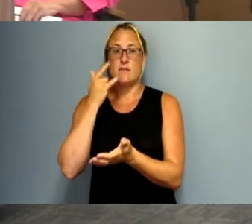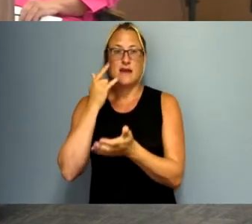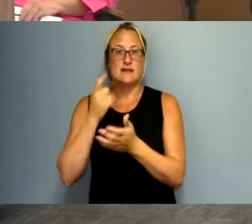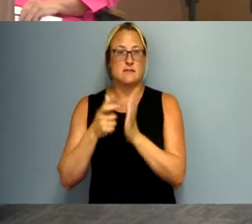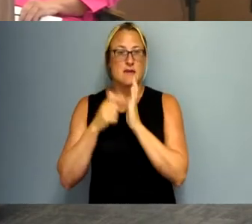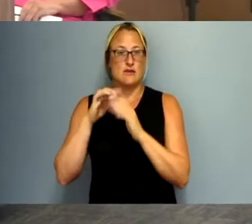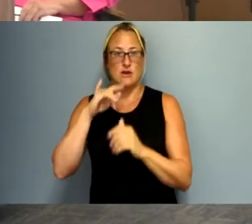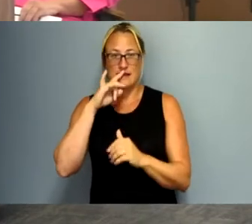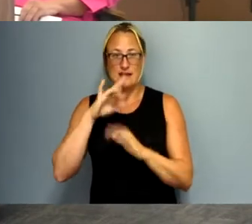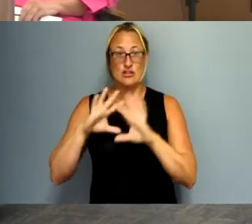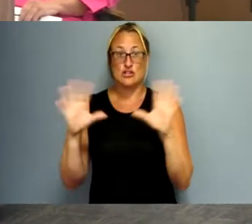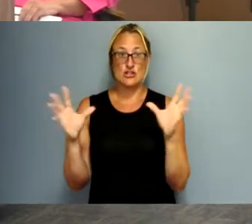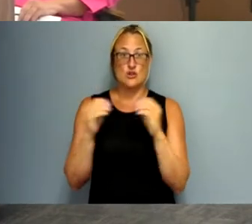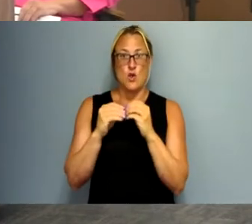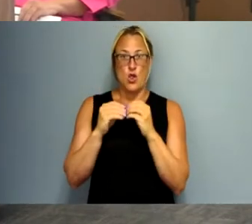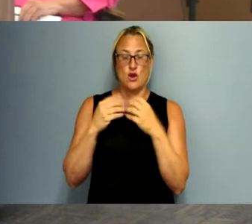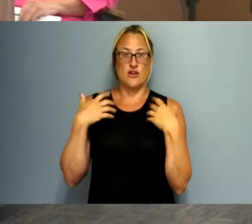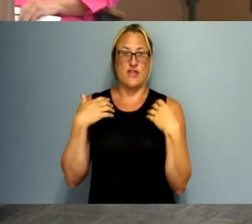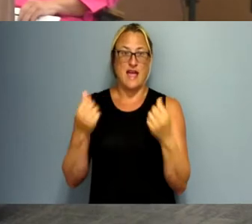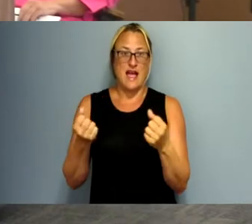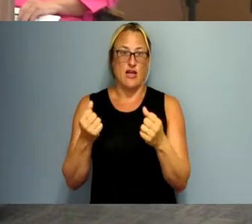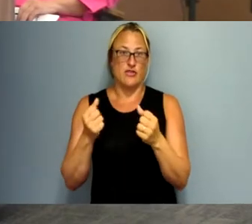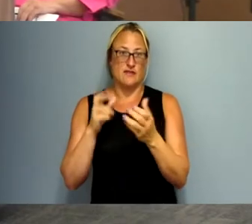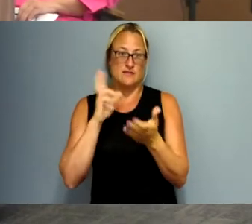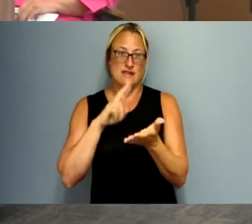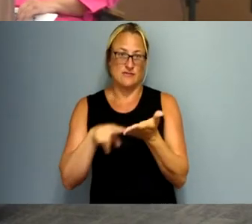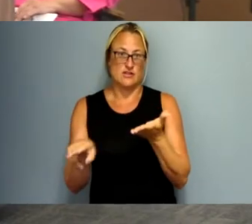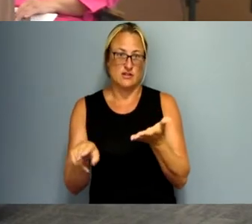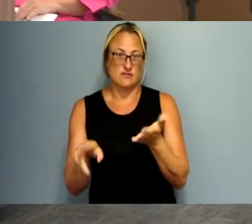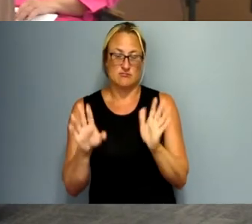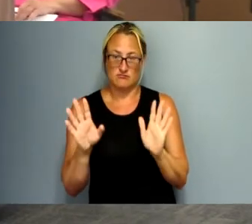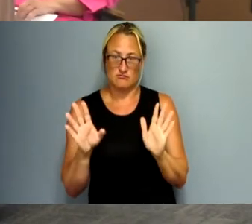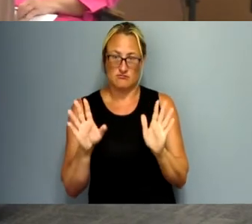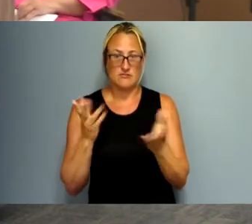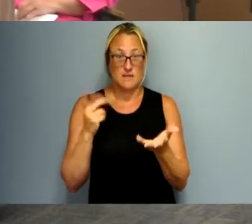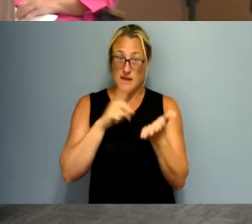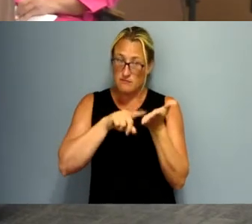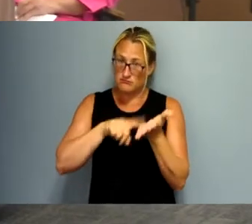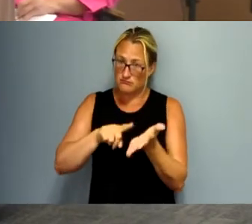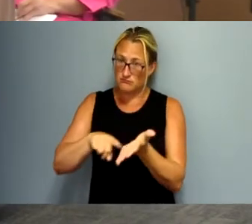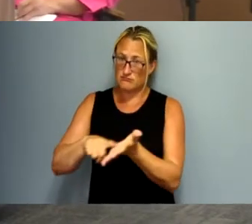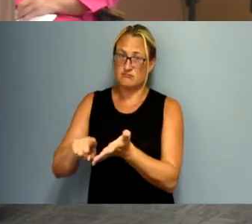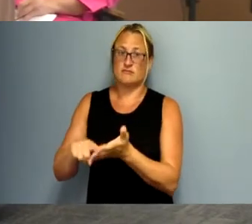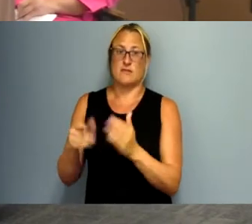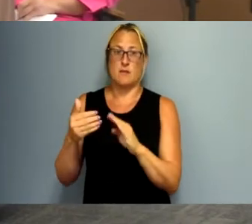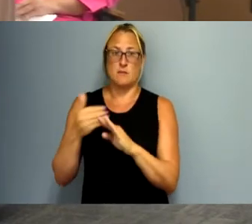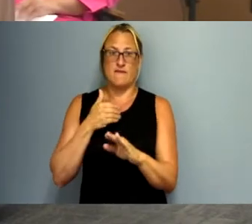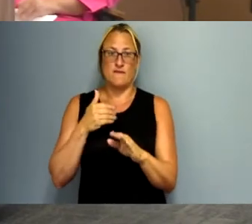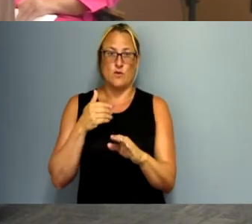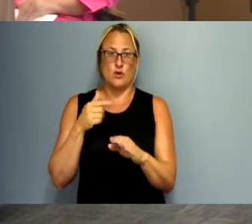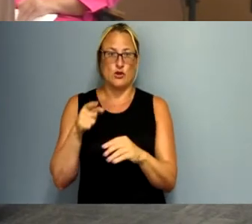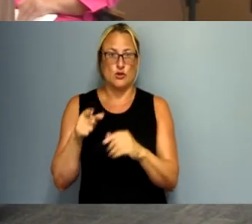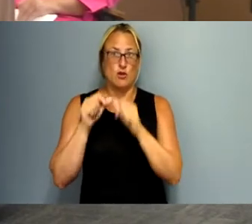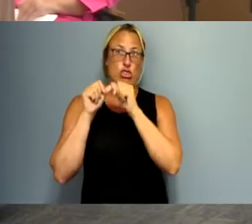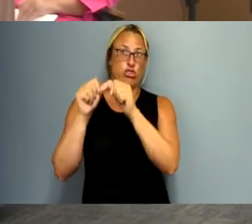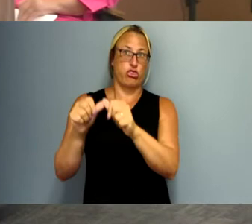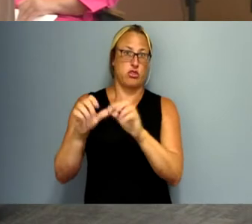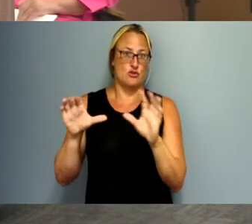So you might want to like look into a bunch of those things before you further what you're going to